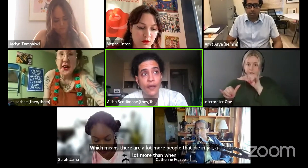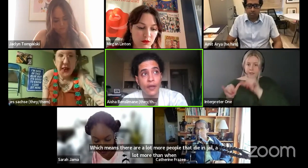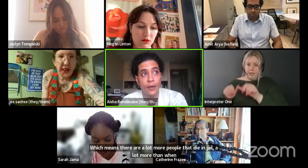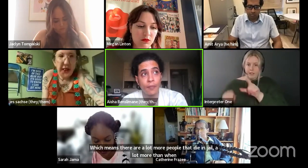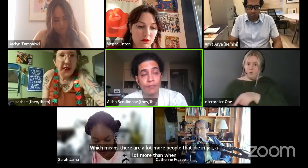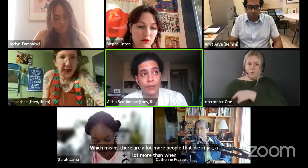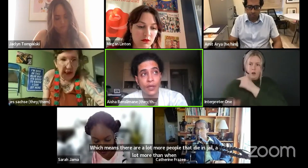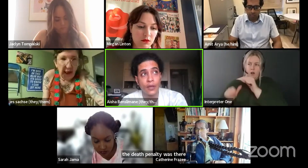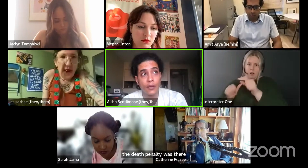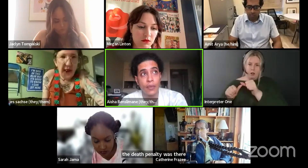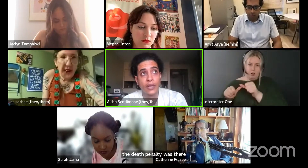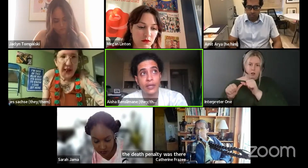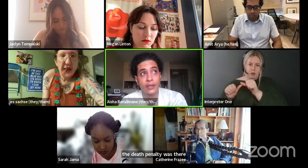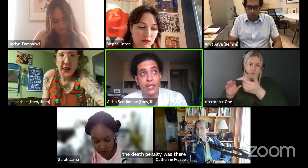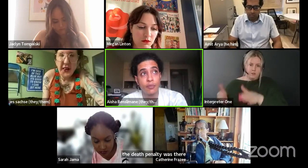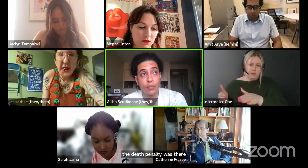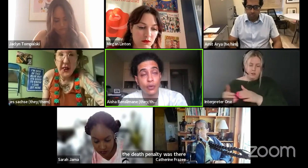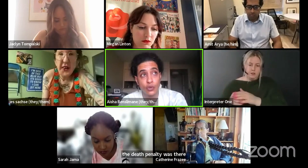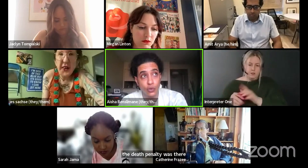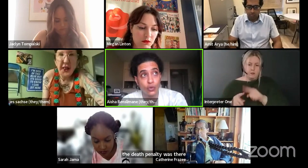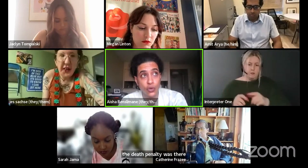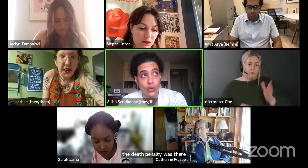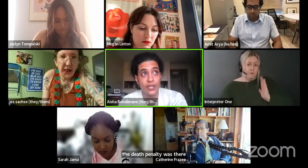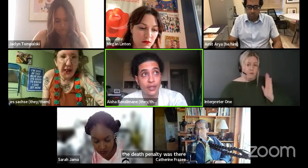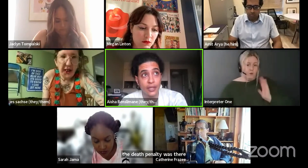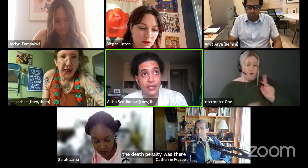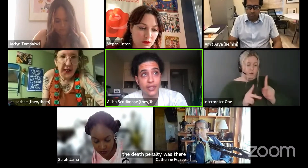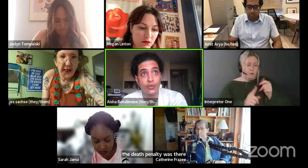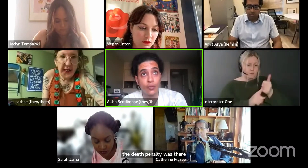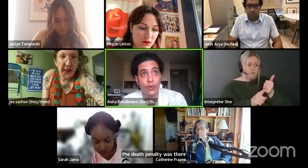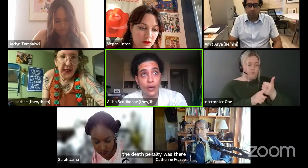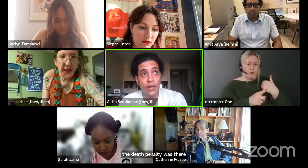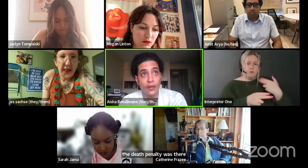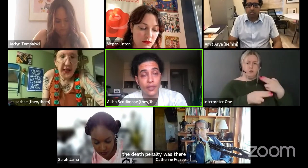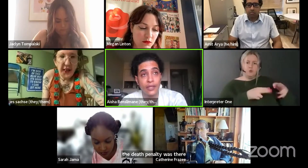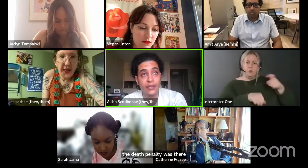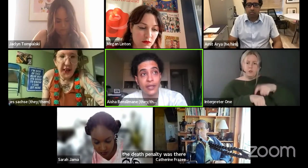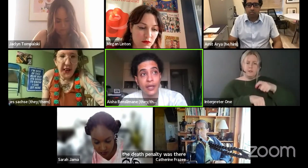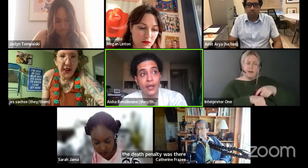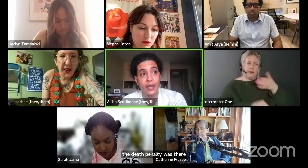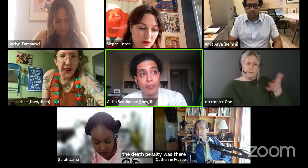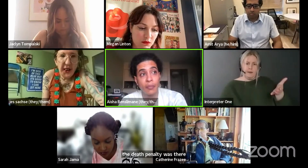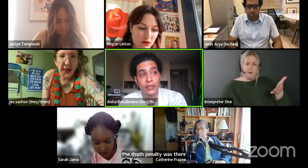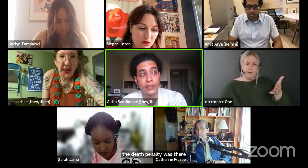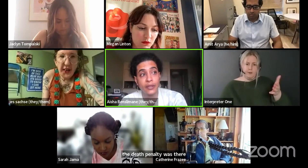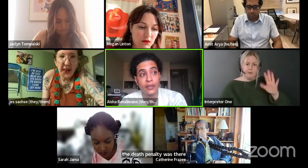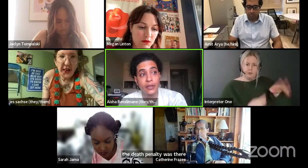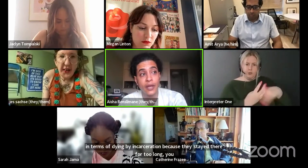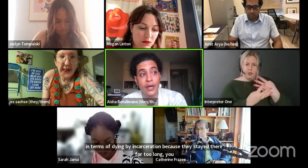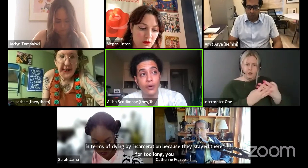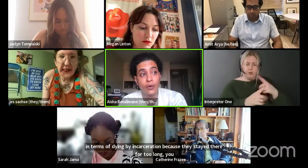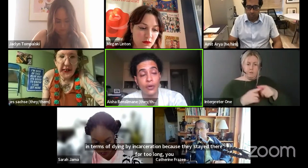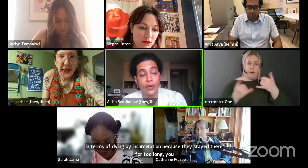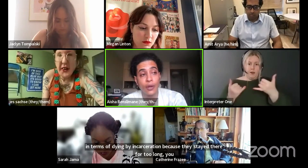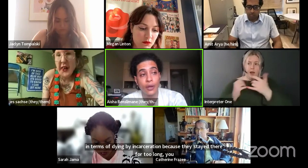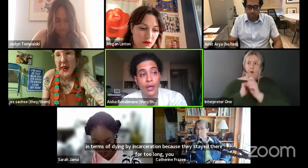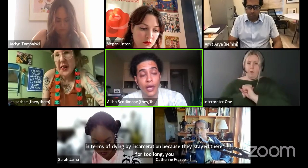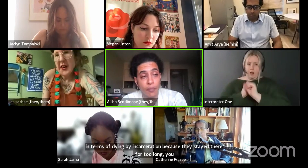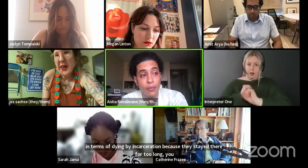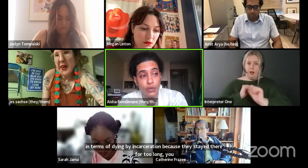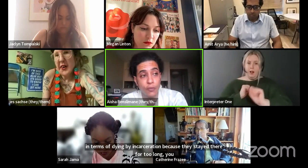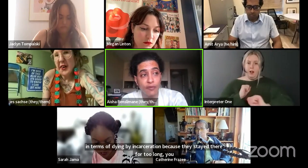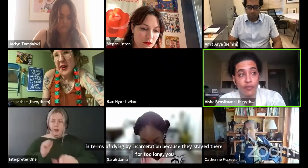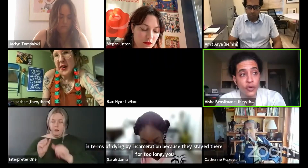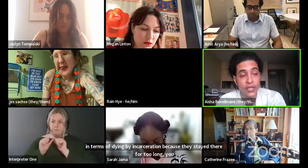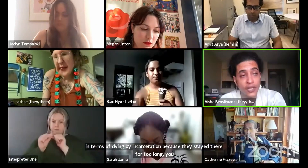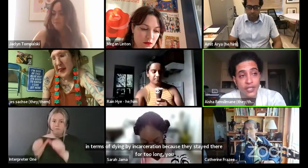long, back in the days, people used to do shorter sentences too for a lot of things. But now a lot